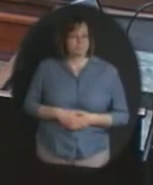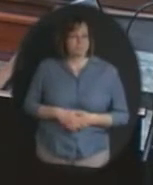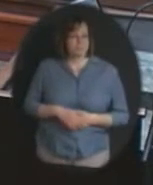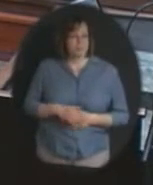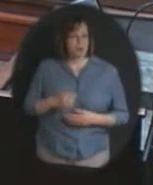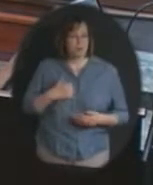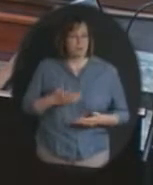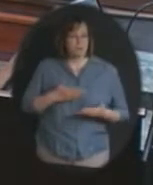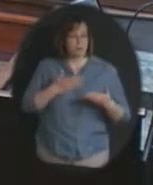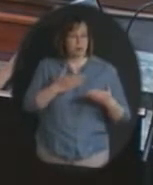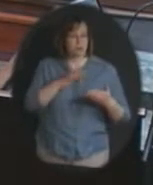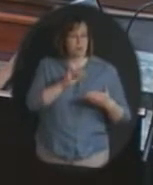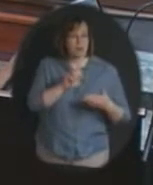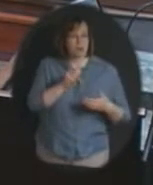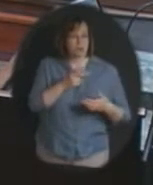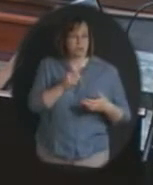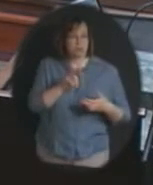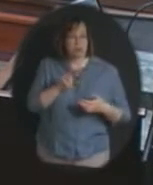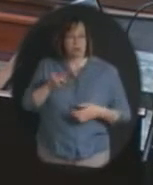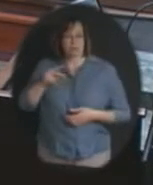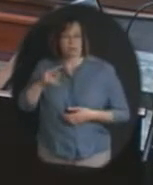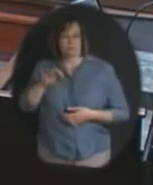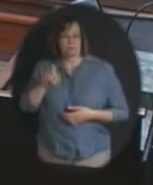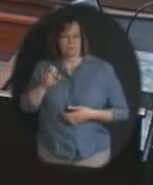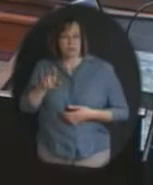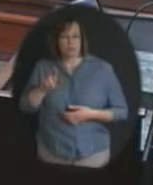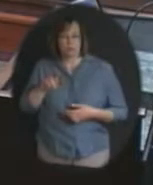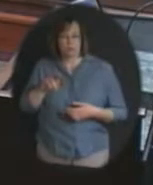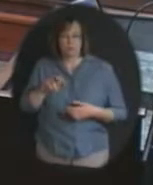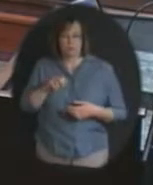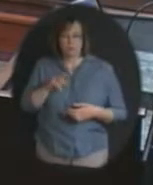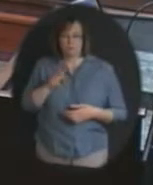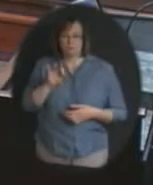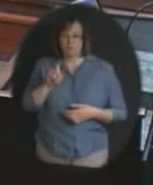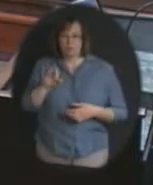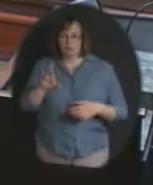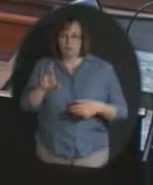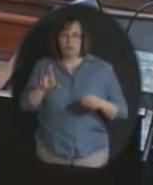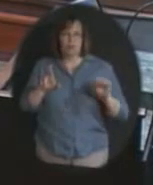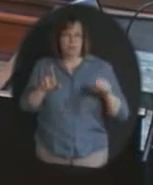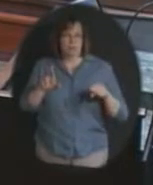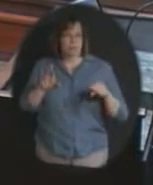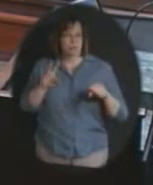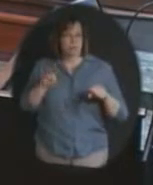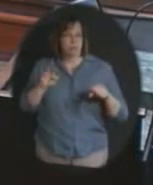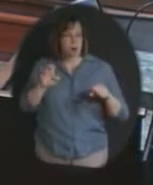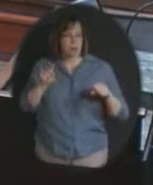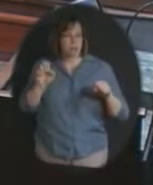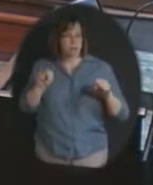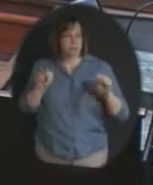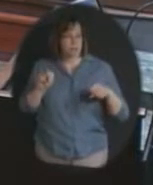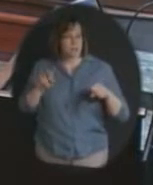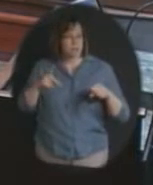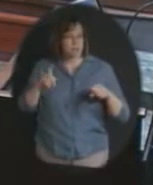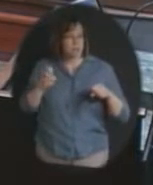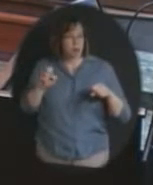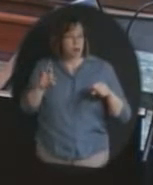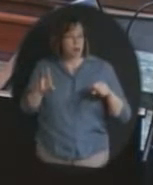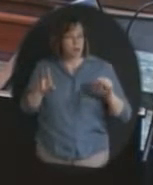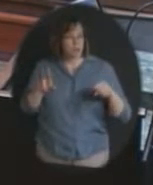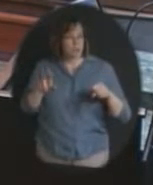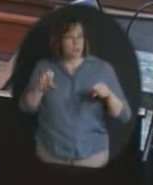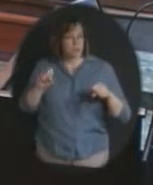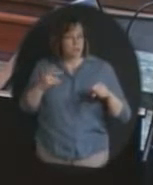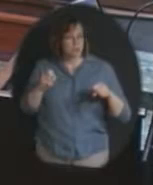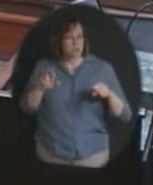Ms. Hibbs, we have a motion by Mr. Shear and a second by Ms. Felter. Would you call the roll, please? Mrs. Felter? Yes. Mrs. Martin? Yes. Mr. Parker? Yes.